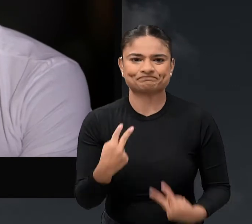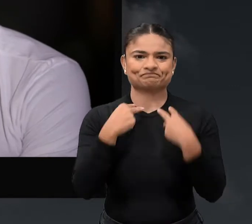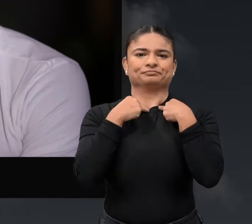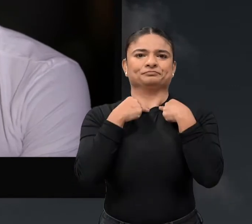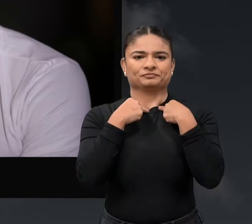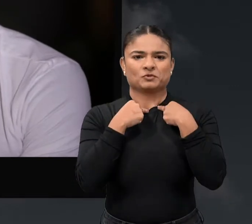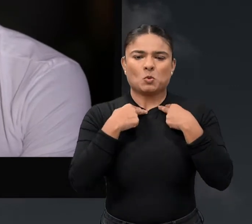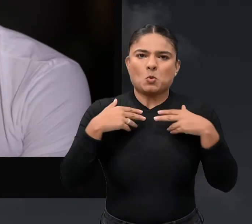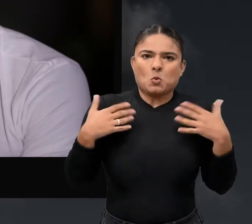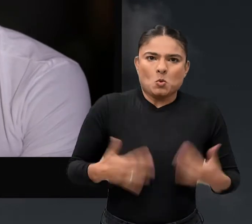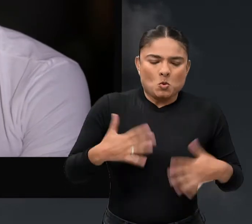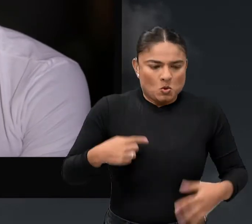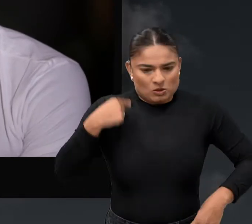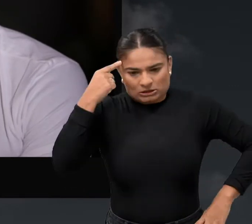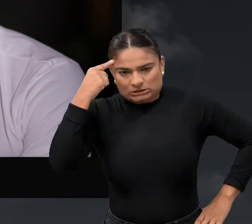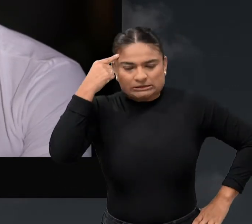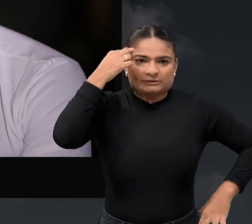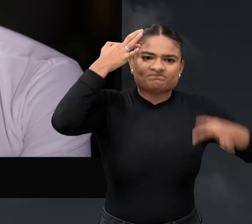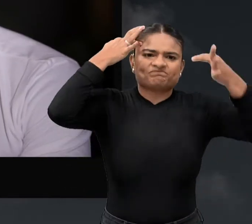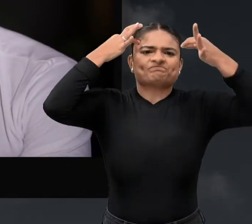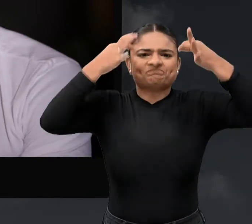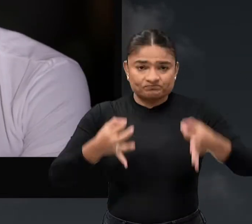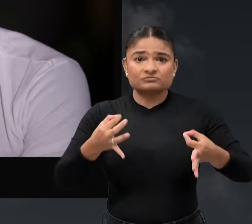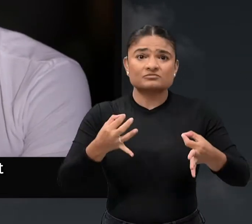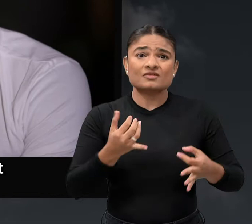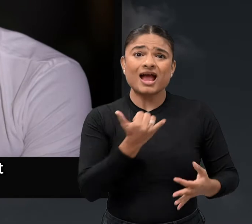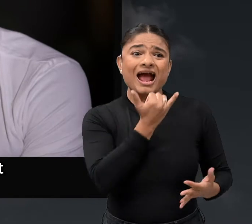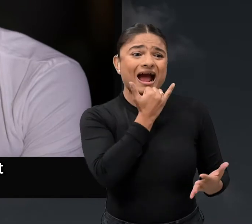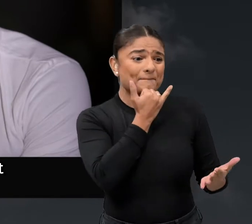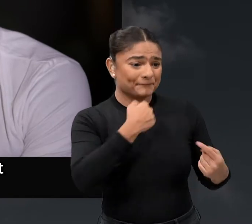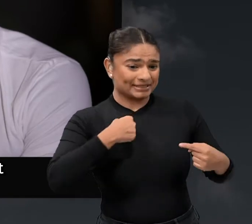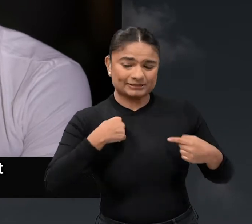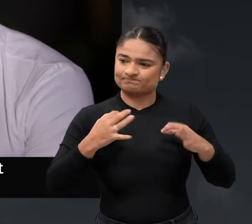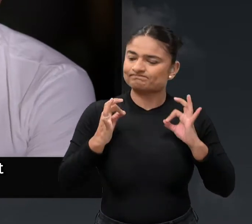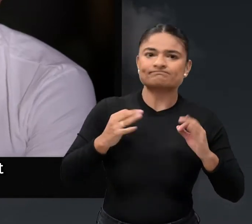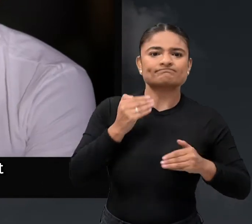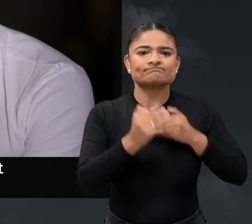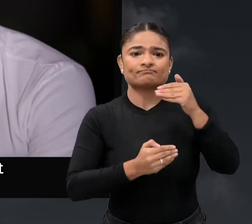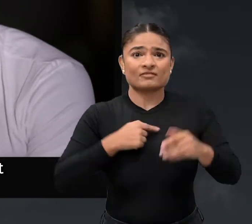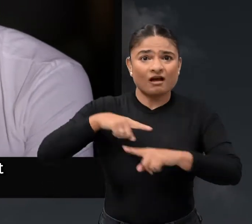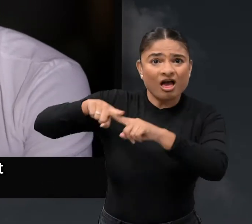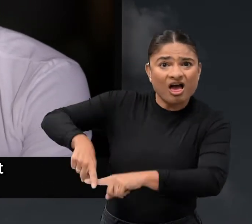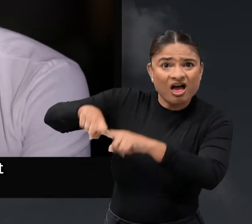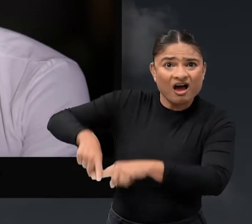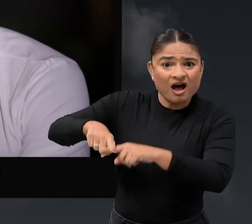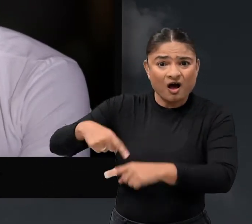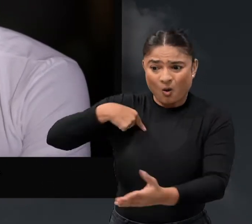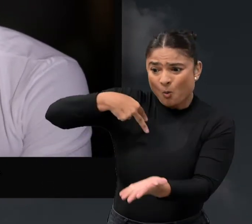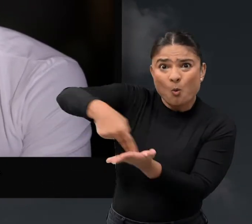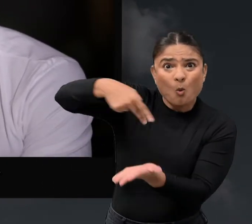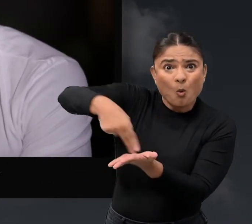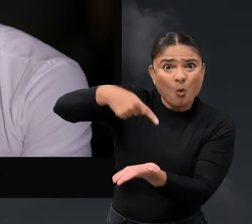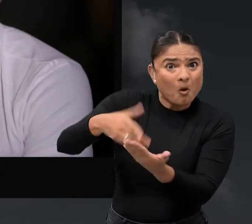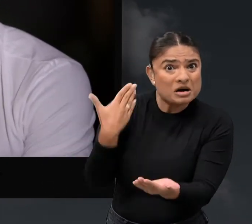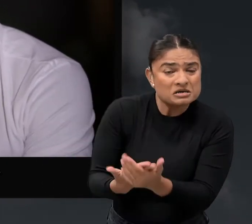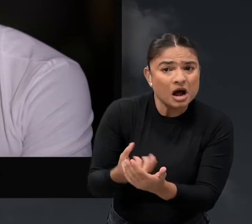ukuhamba futhi, it's a decision I made ukuthi injabulo yami is not dependent